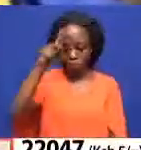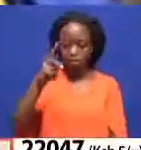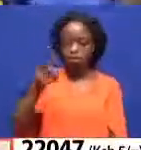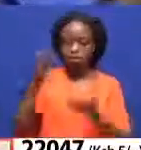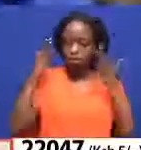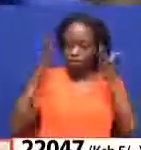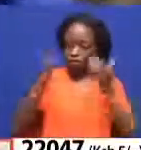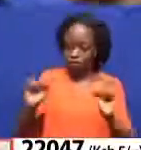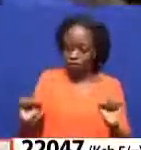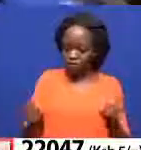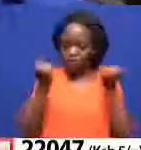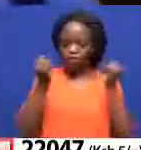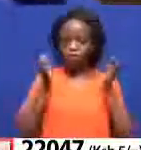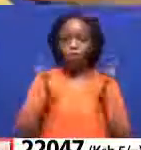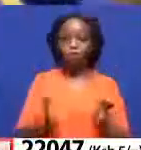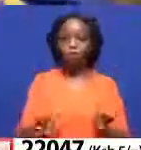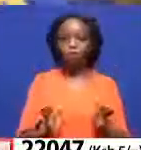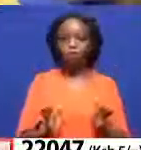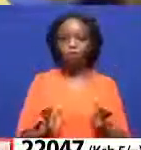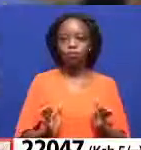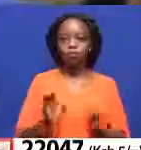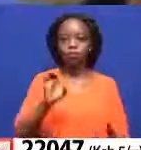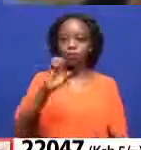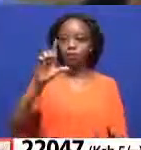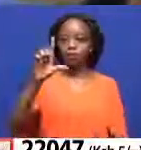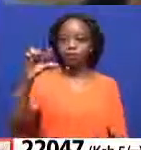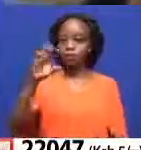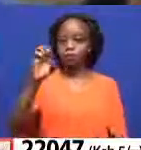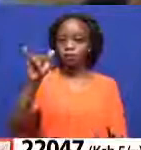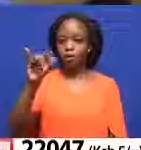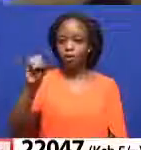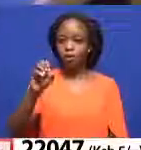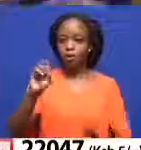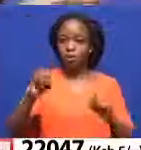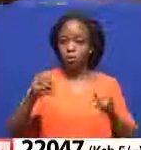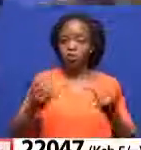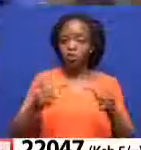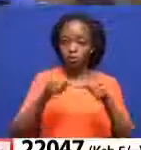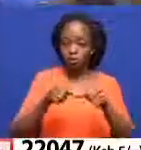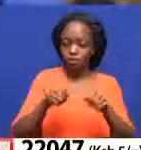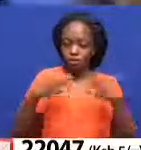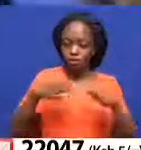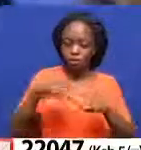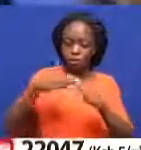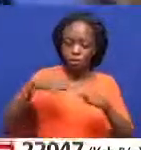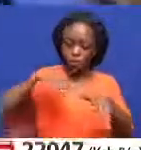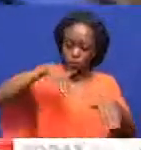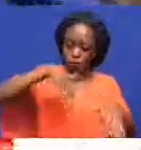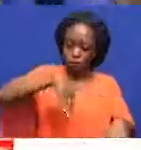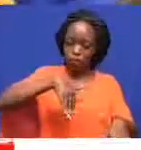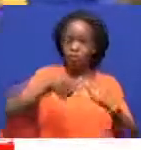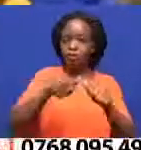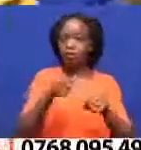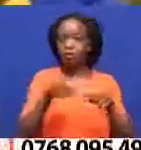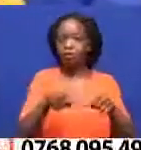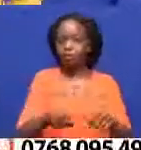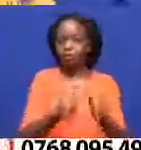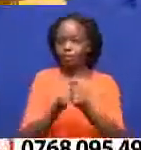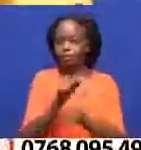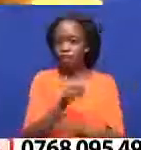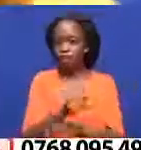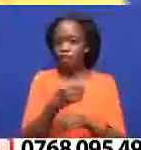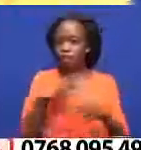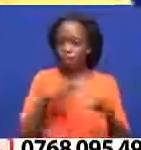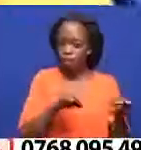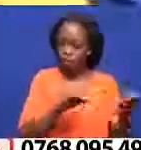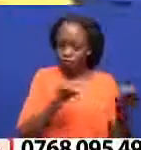humanity. Elgeyo Marakwet County wanaweza keti na wakaaji wale wanaishi kwa escarpment. Wakubaliane au watoke